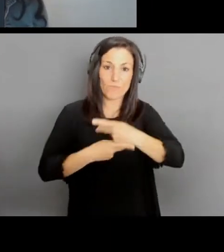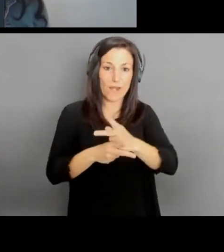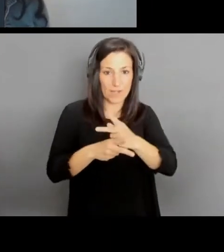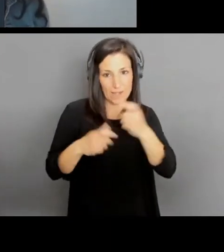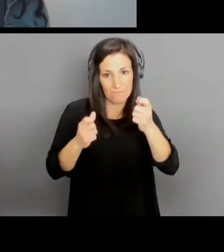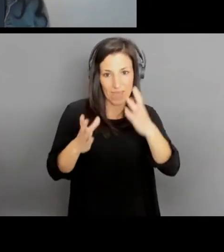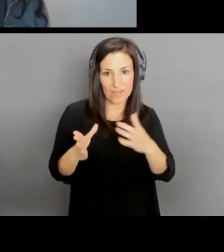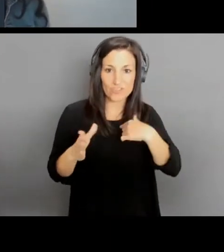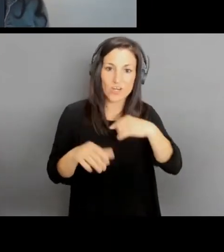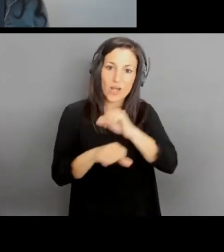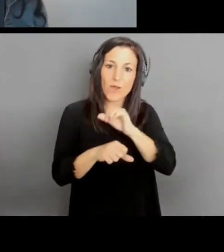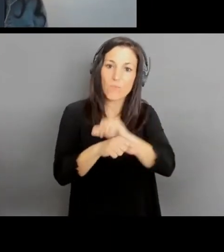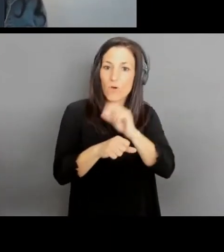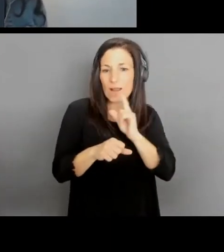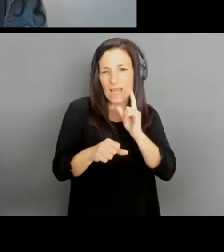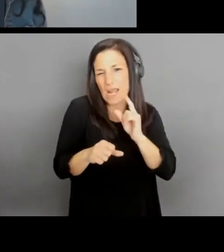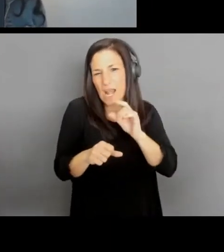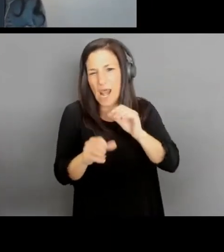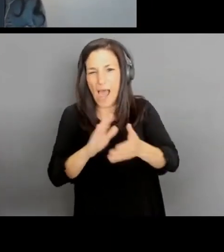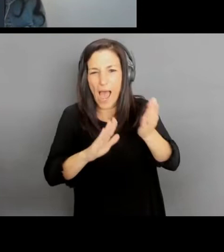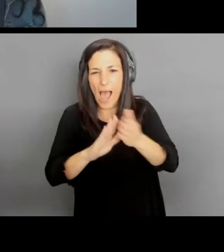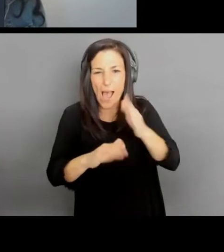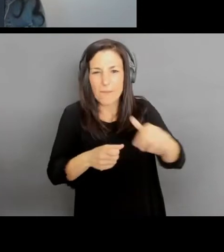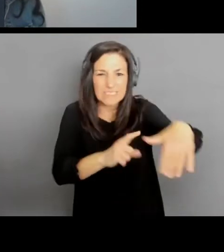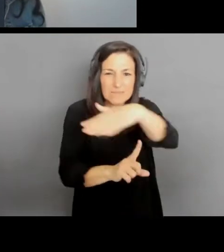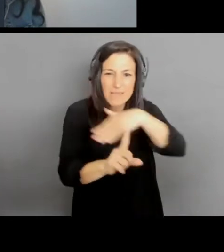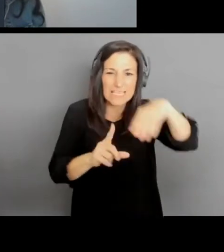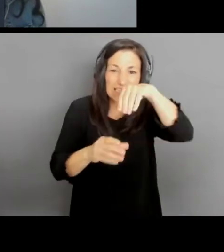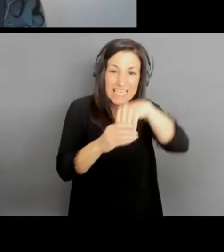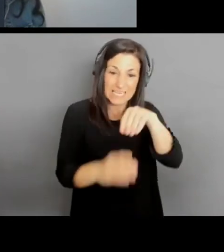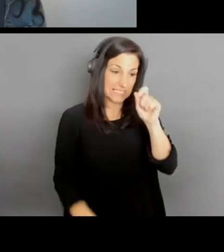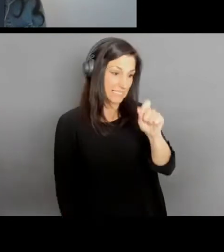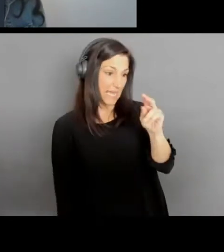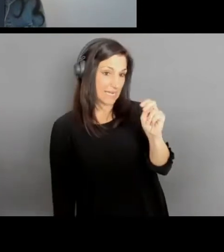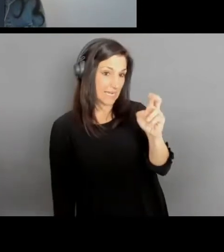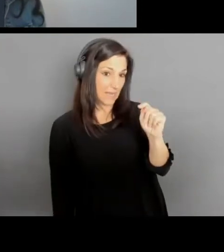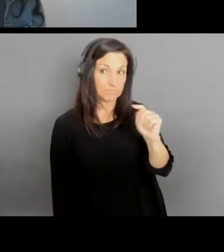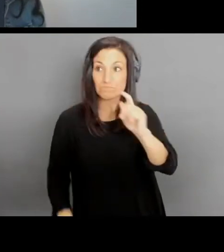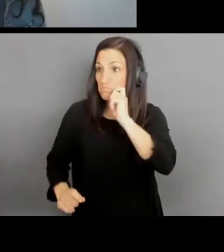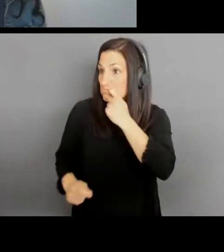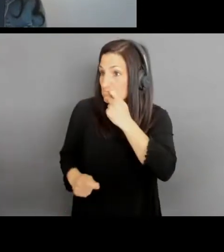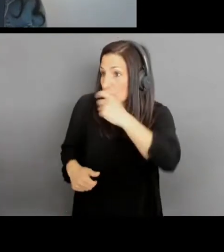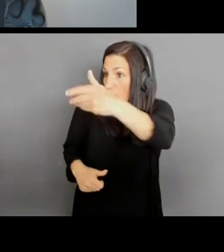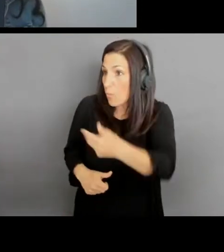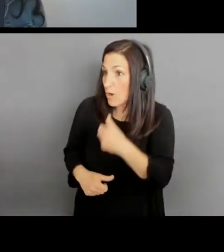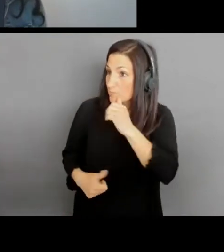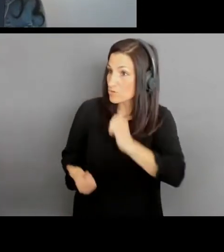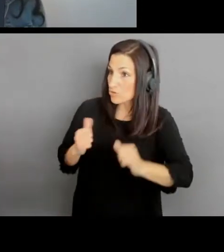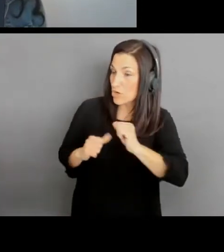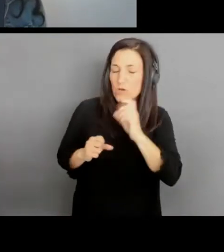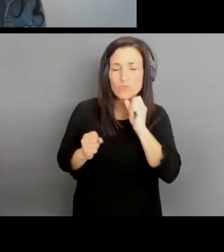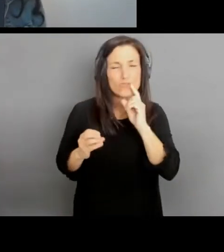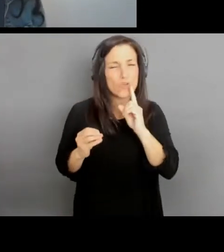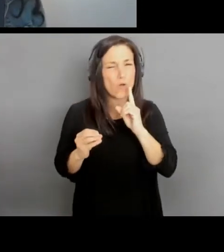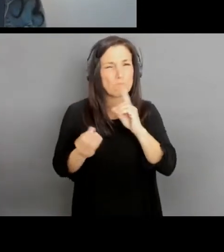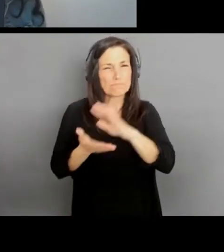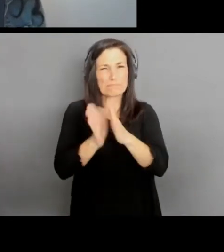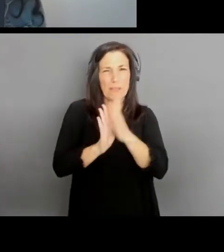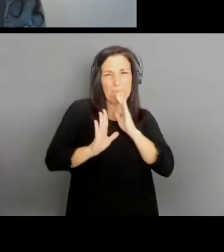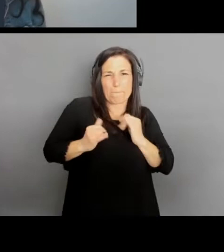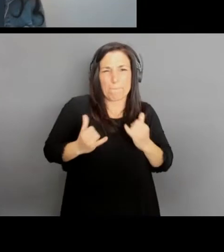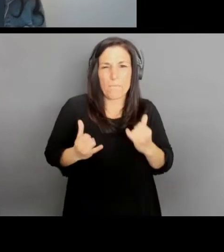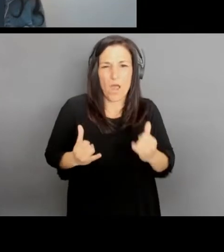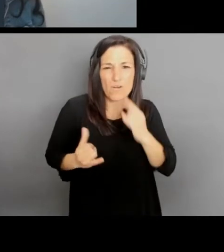within .NET. Cool. All right. Well, welcome to the show. So modernization of .NET applications. I